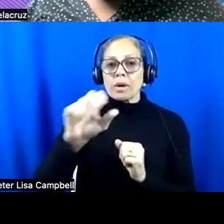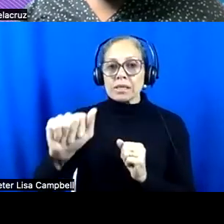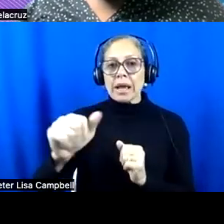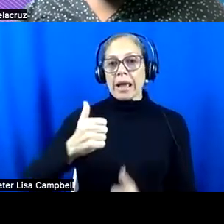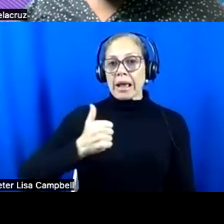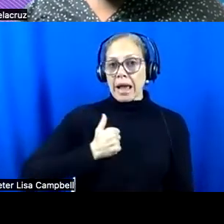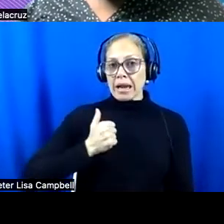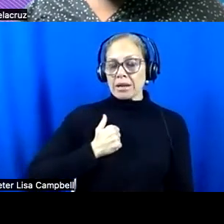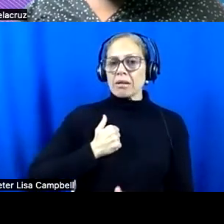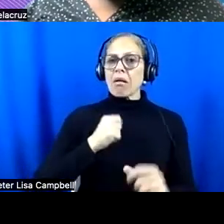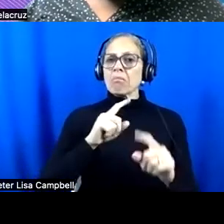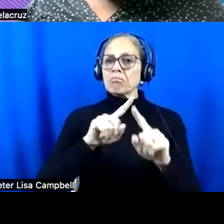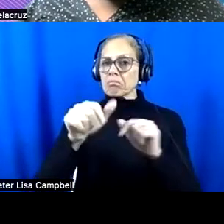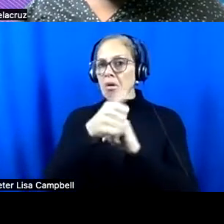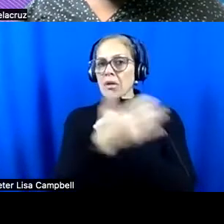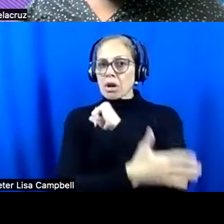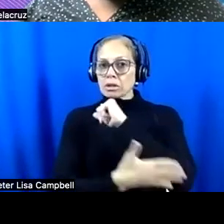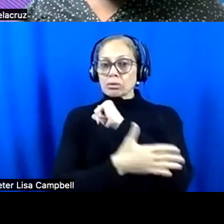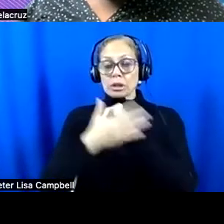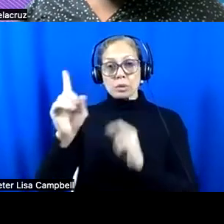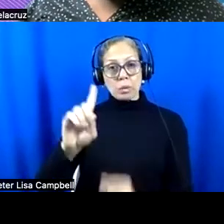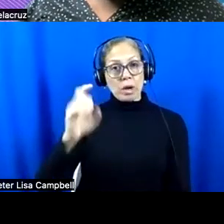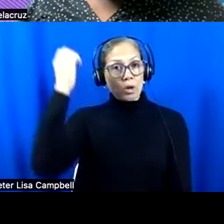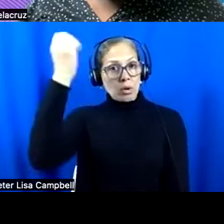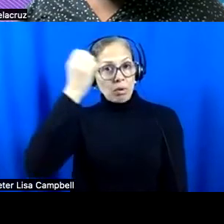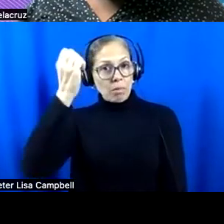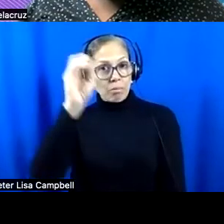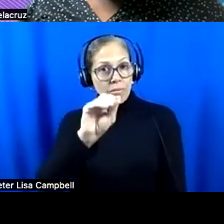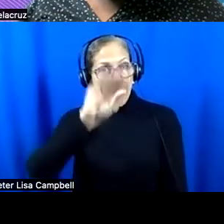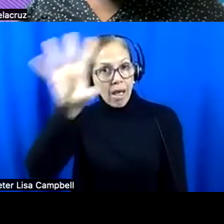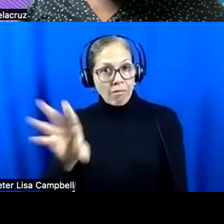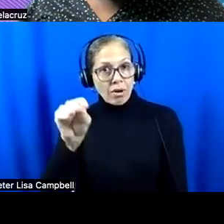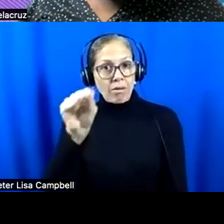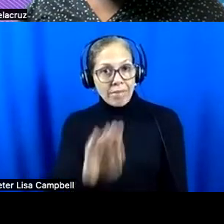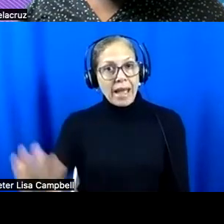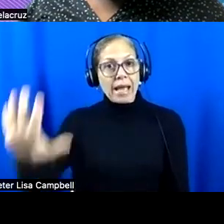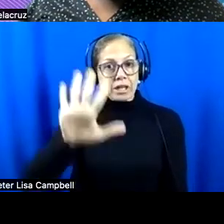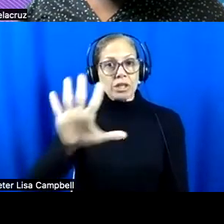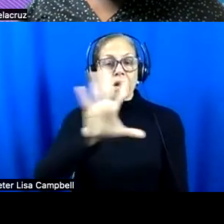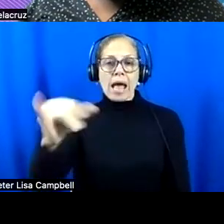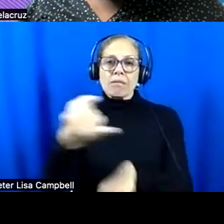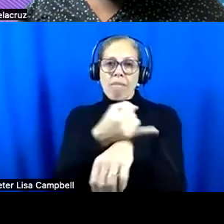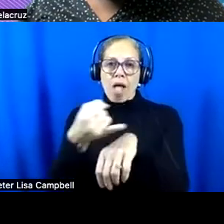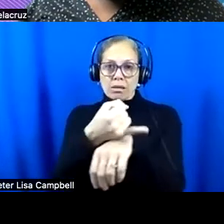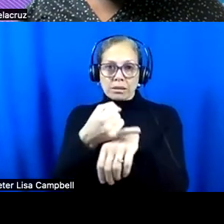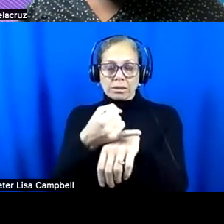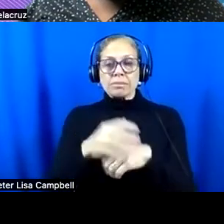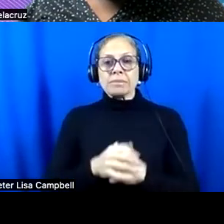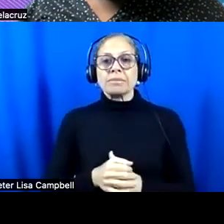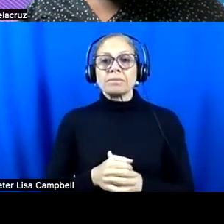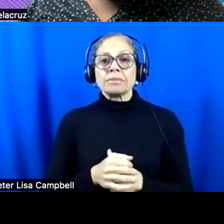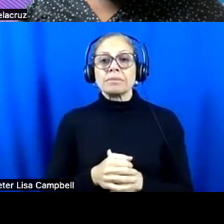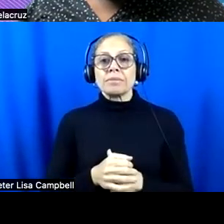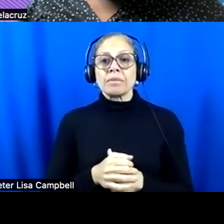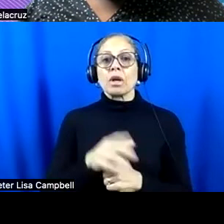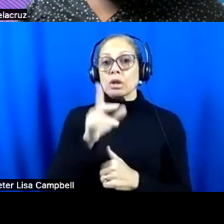and countries in Europe, Africa, Asia, and the Caribbean. She is on